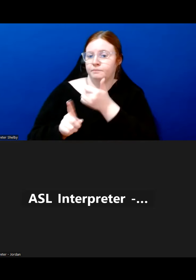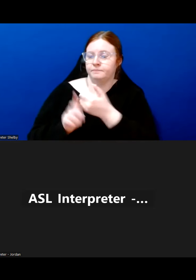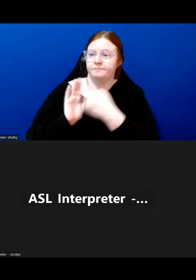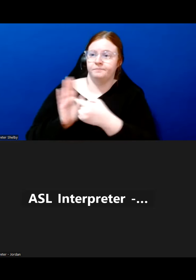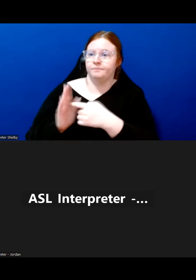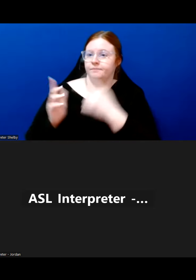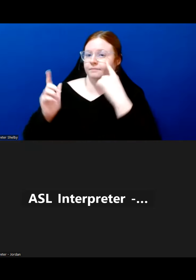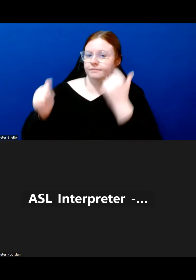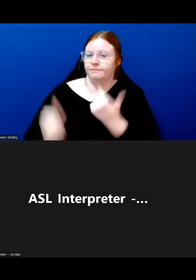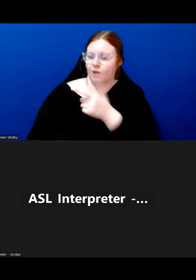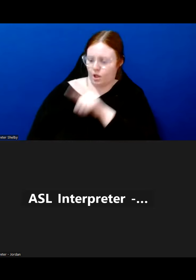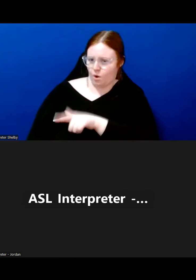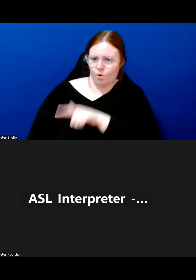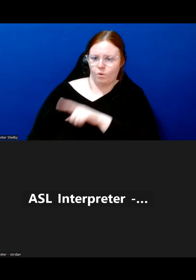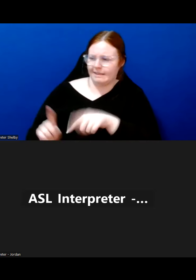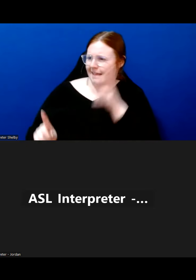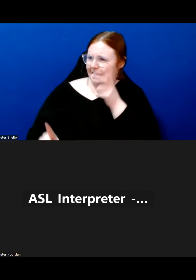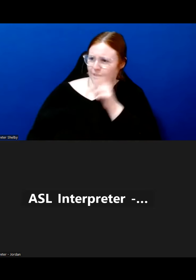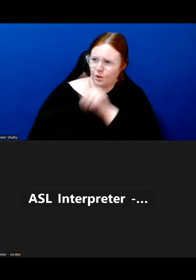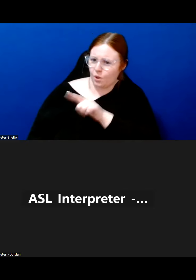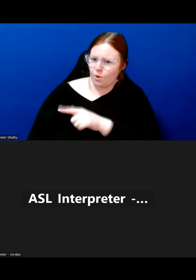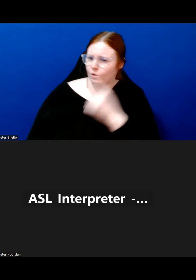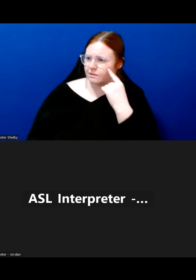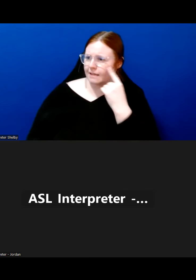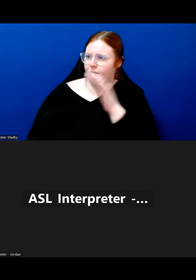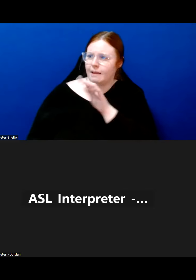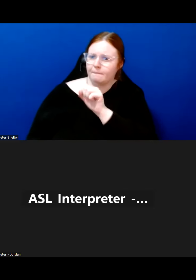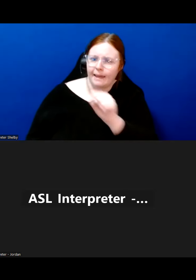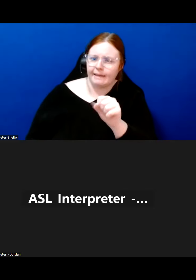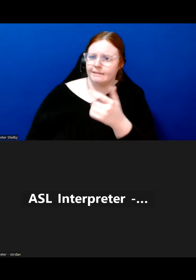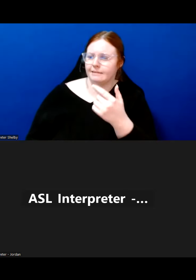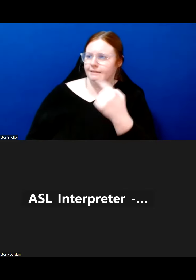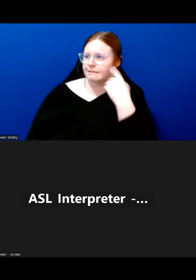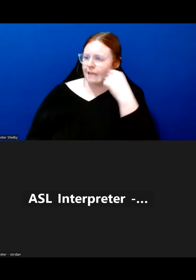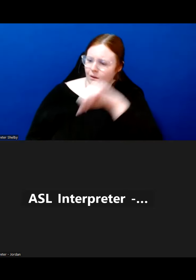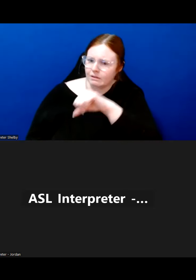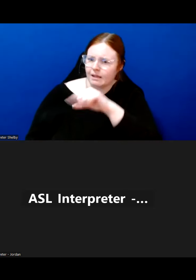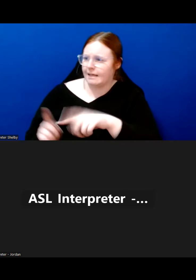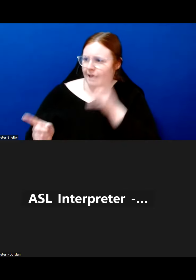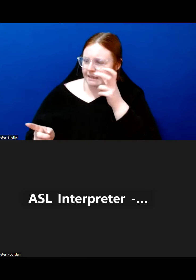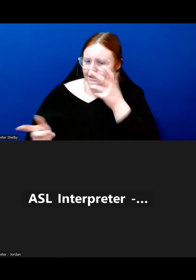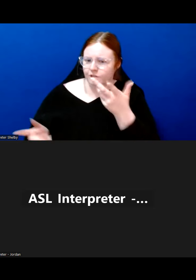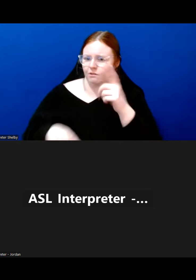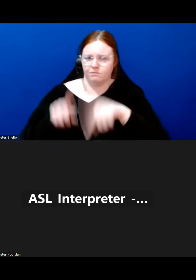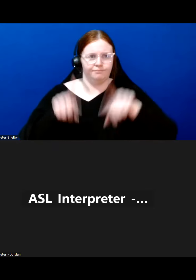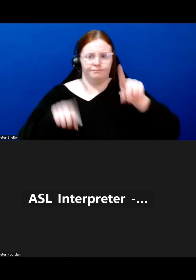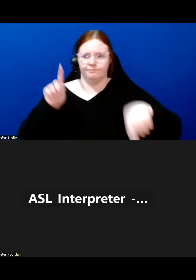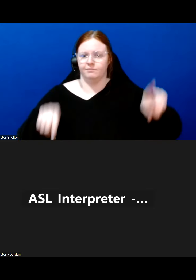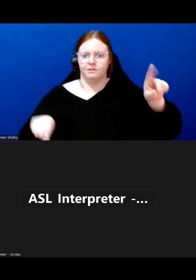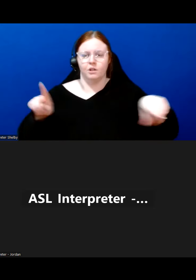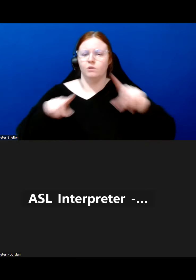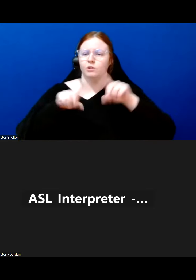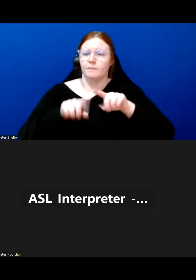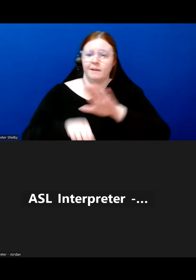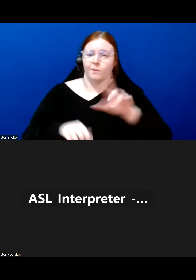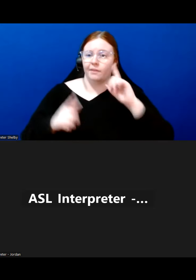that's more in the low pitched tone. So the bass and the volume, they may be missing some of that because of their hearing. So whatever their hearing loss looks